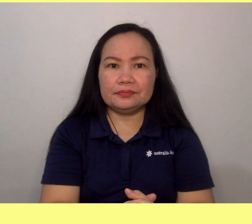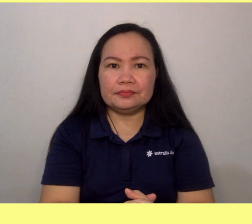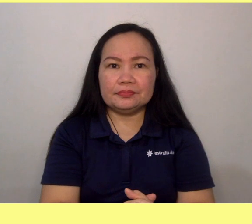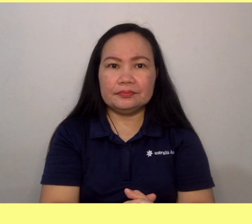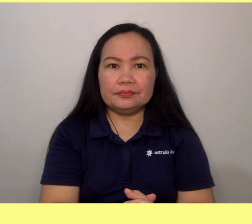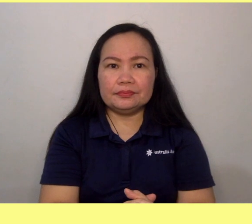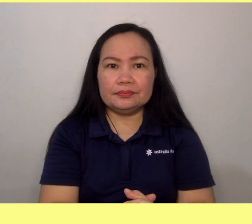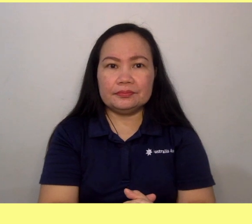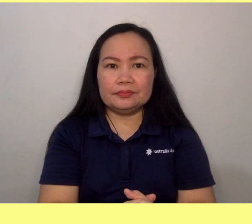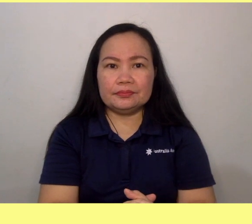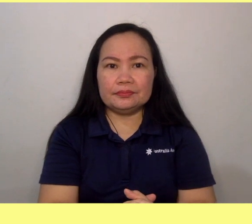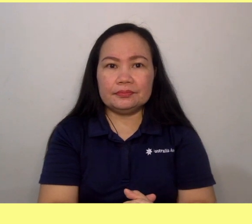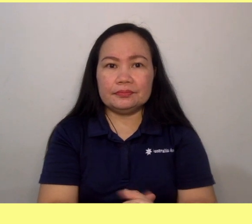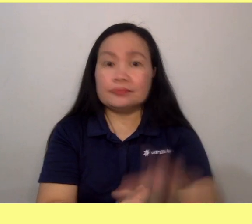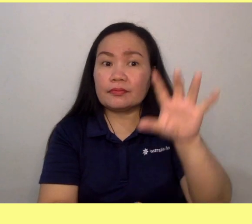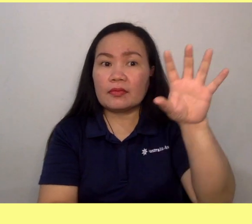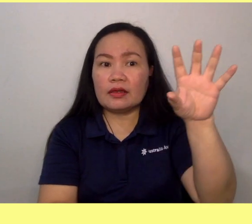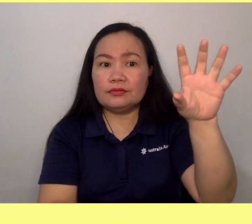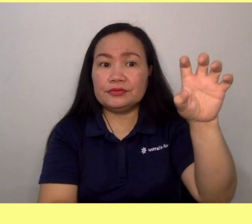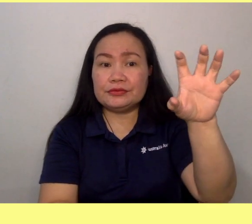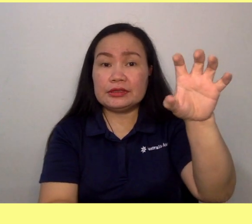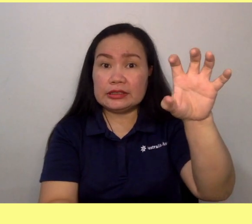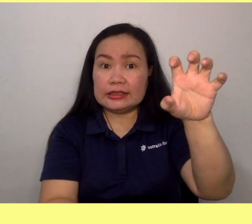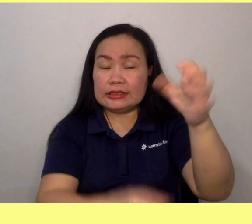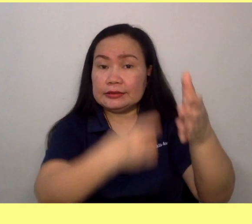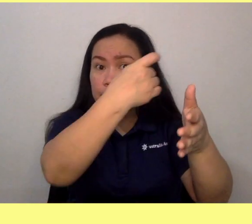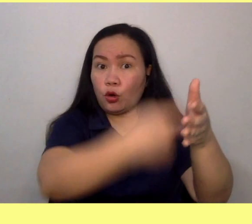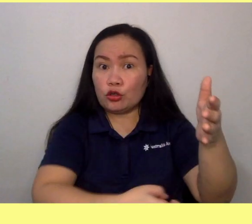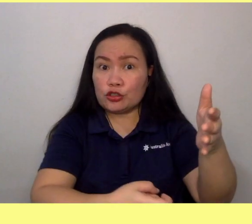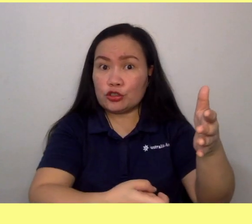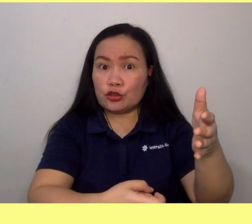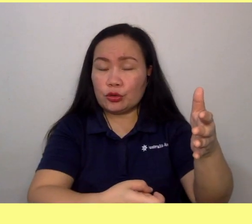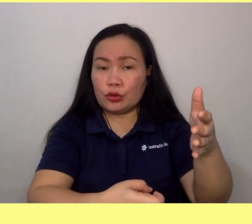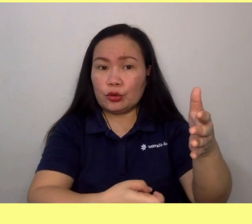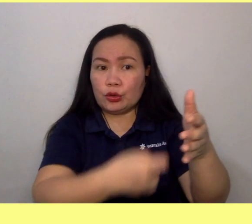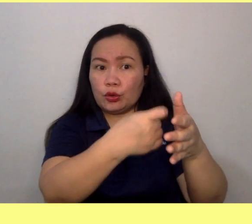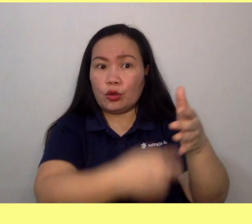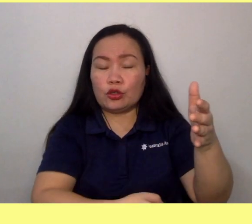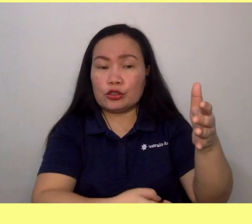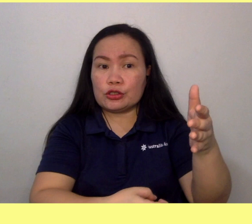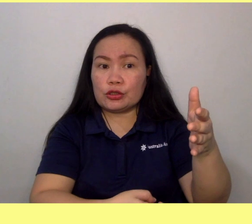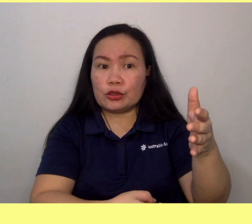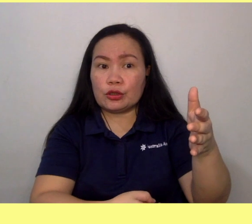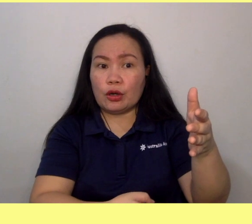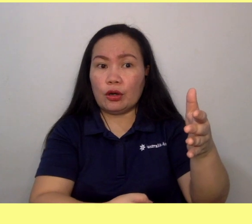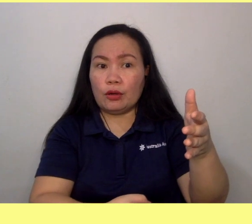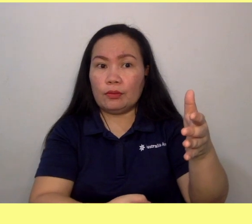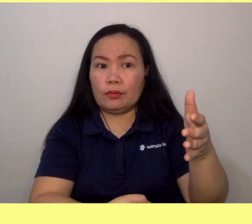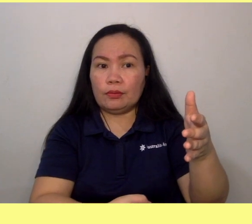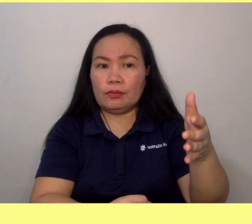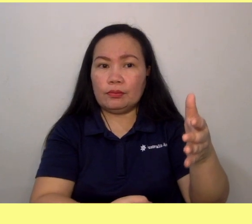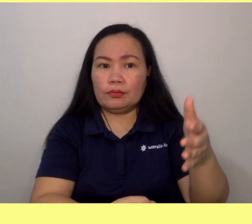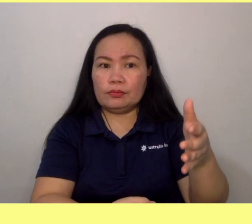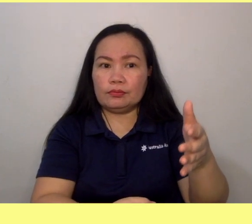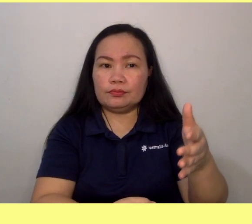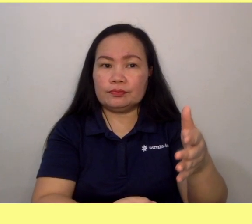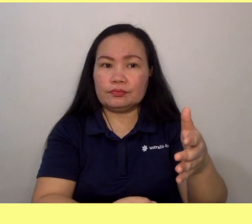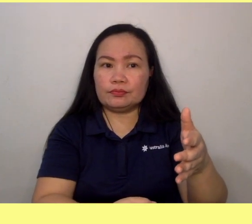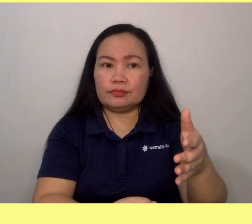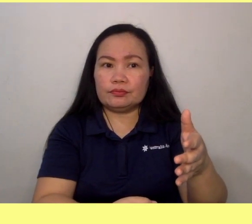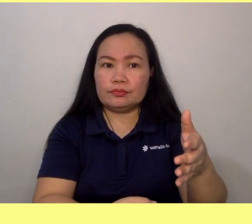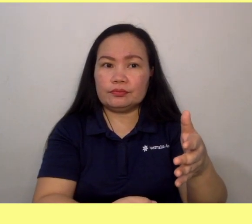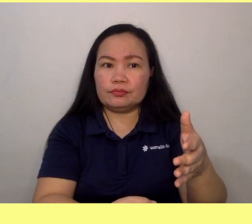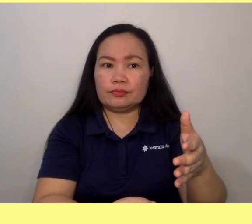natin ang ating mga given. So 15, so that is the cost of the loaf bread times kung ilan ang loaf bread natin, and